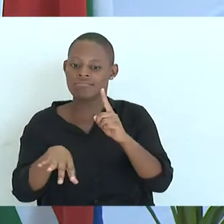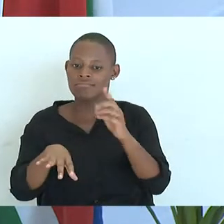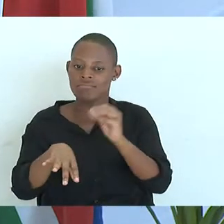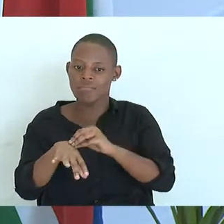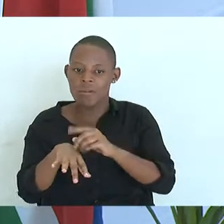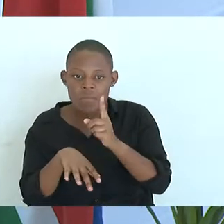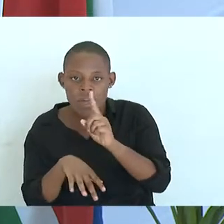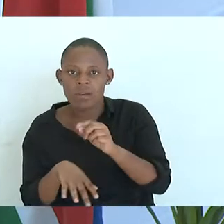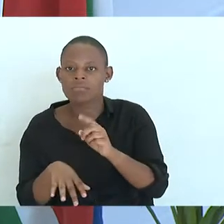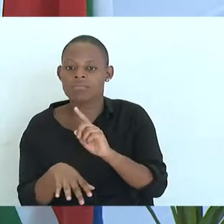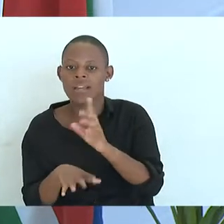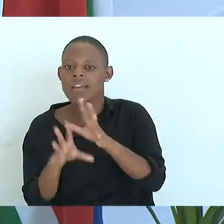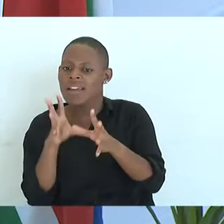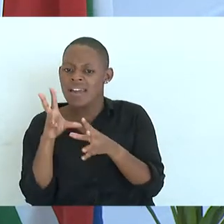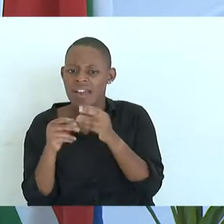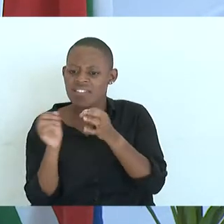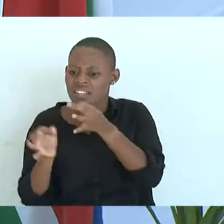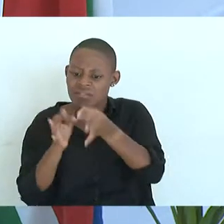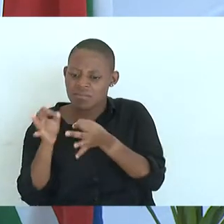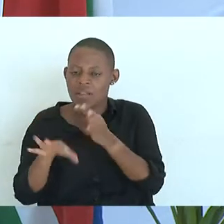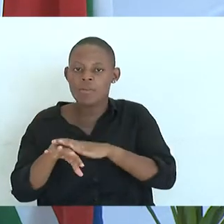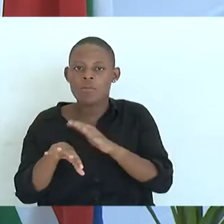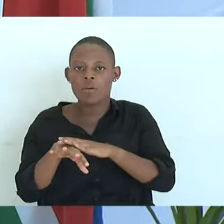lokho sikulandelele